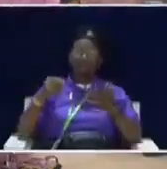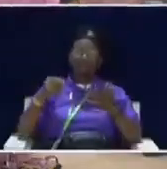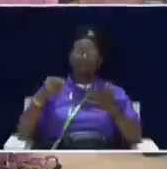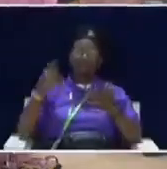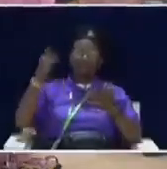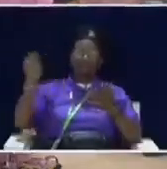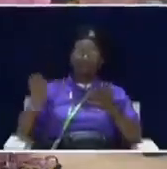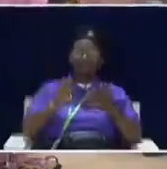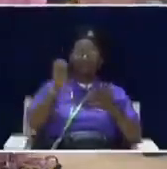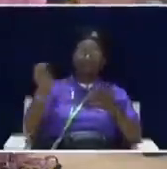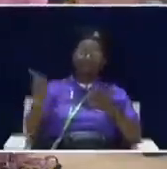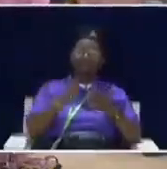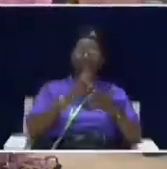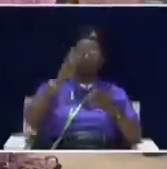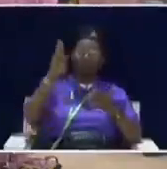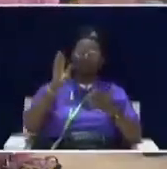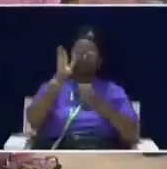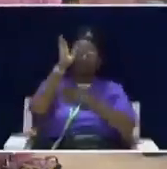Forever you are God.